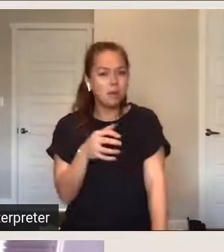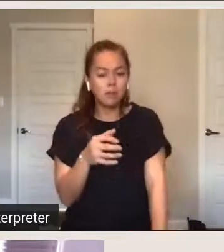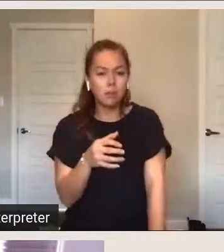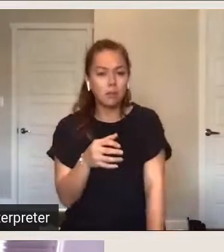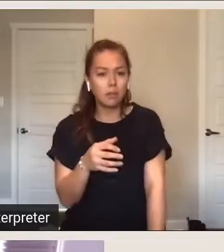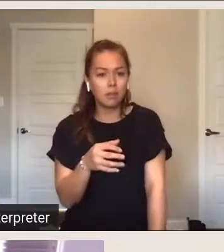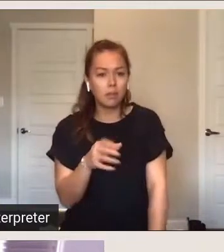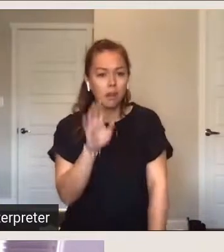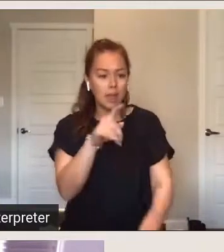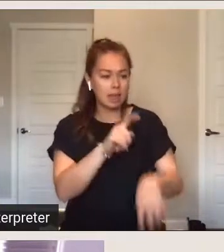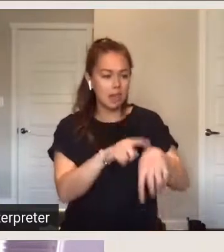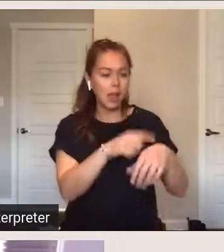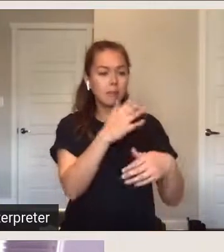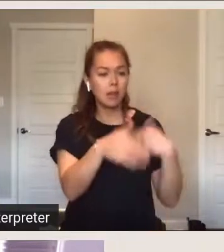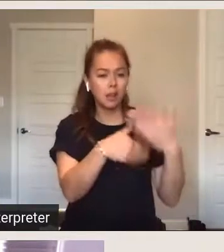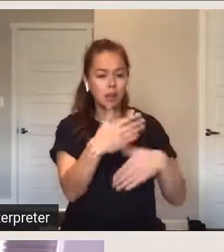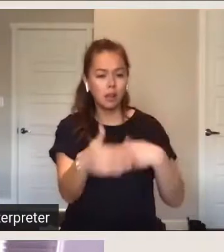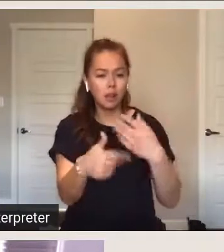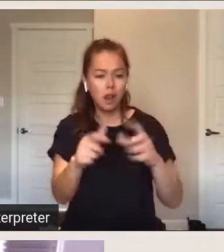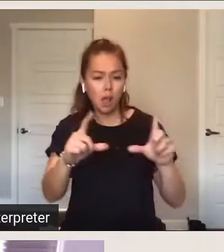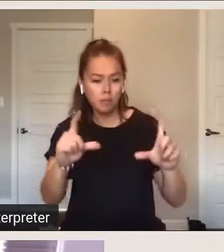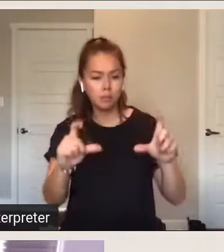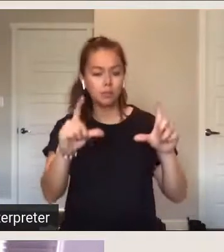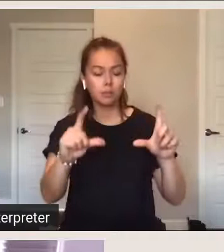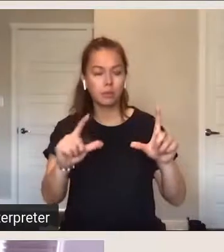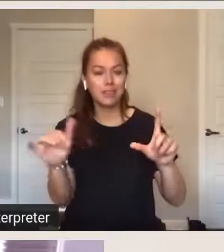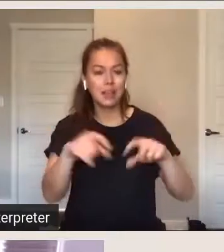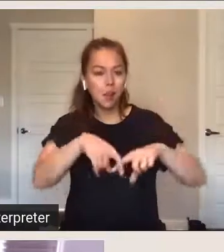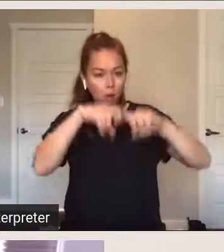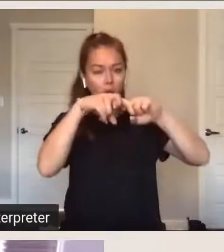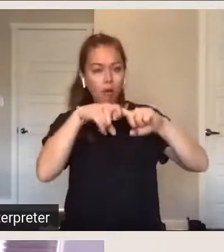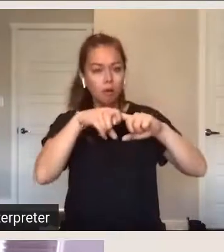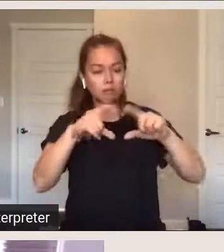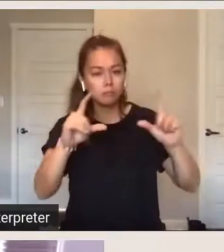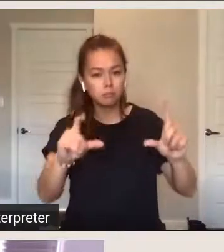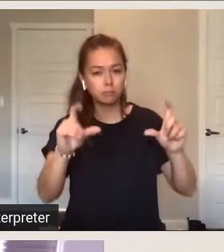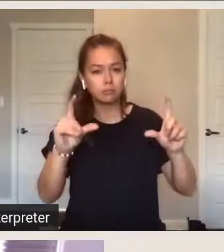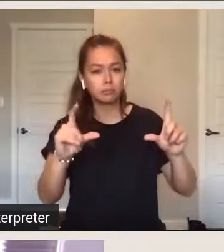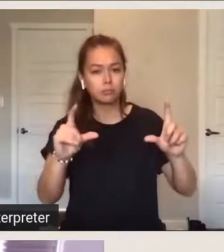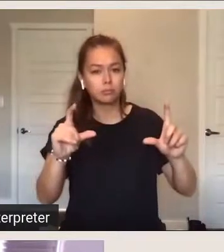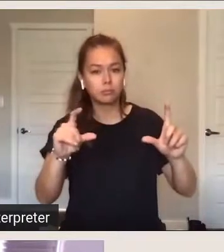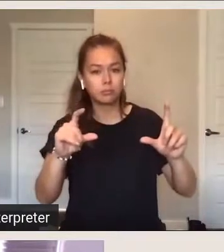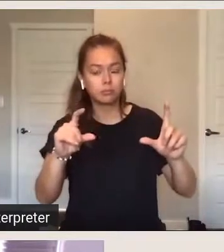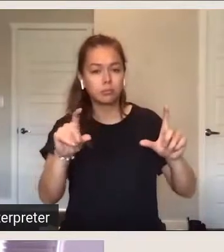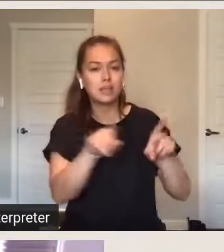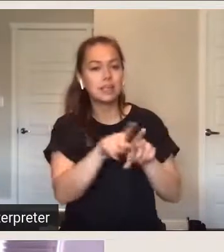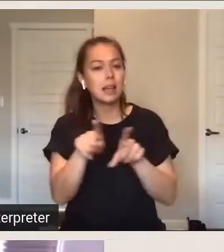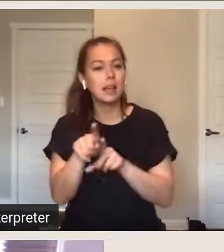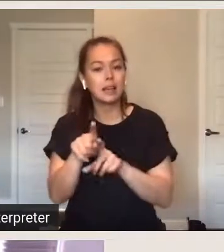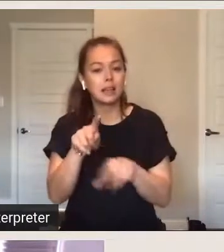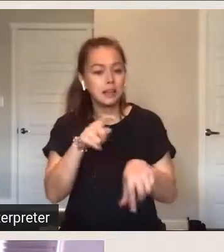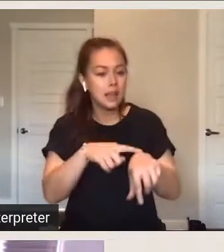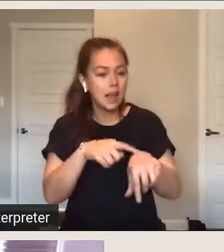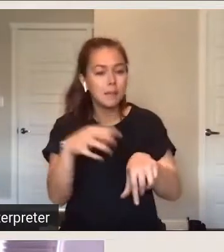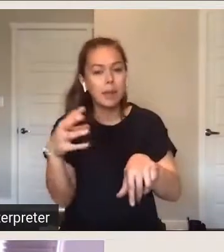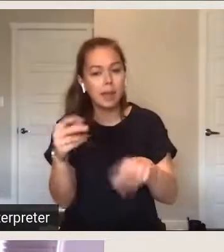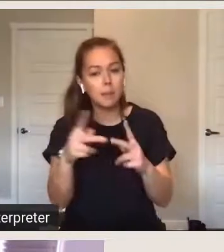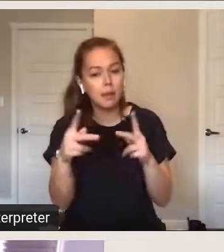one kind of feeling in that very specific time and place. And there's a sort of sense